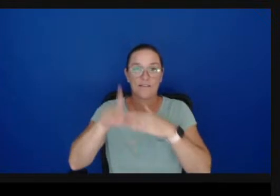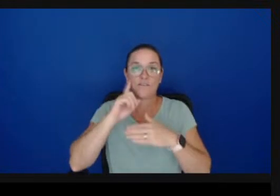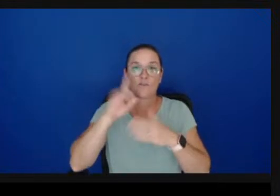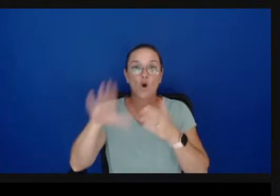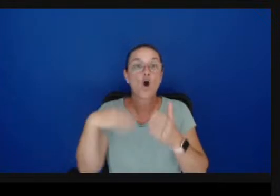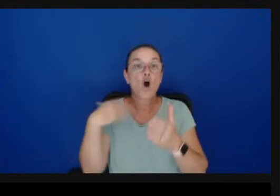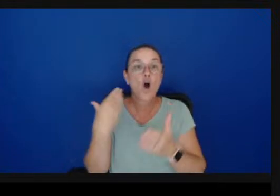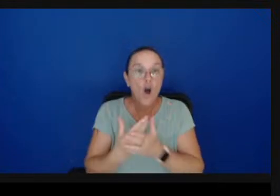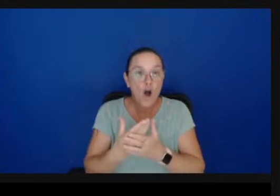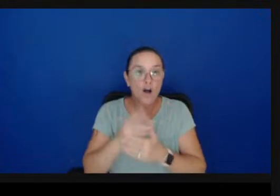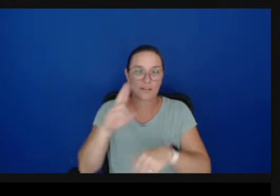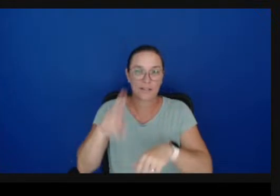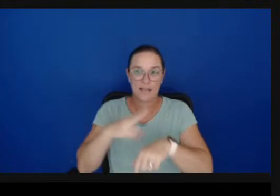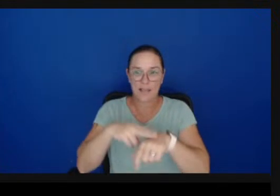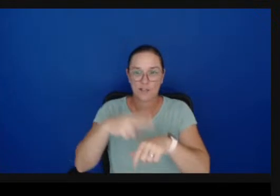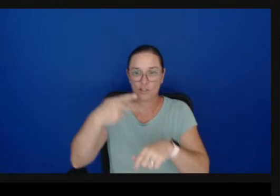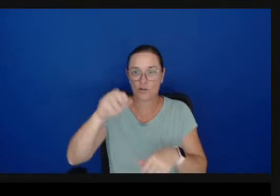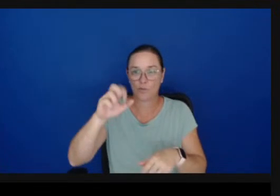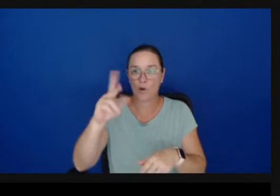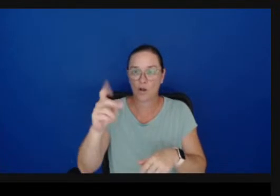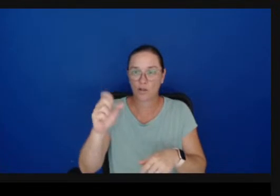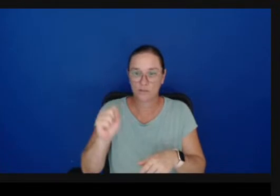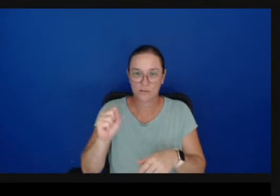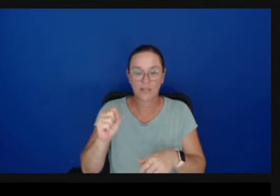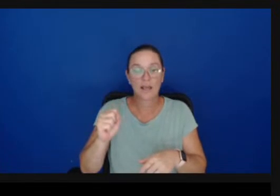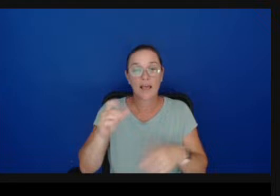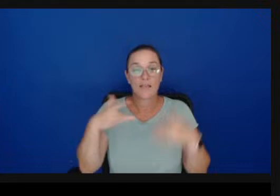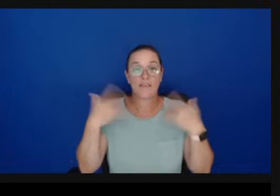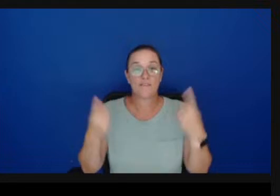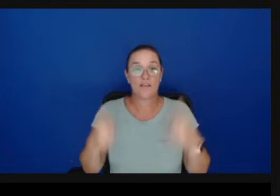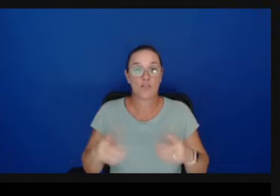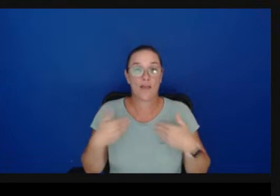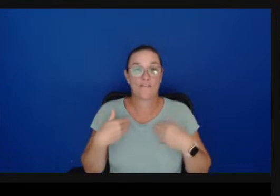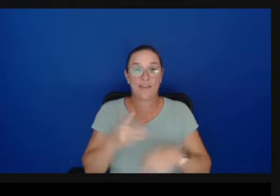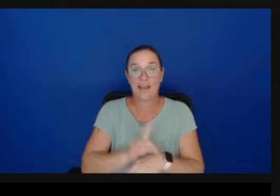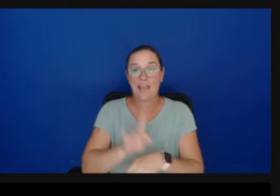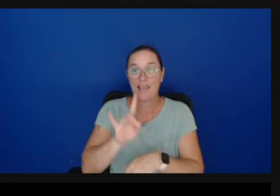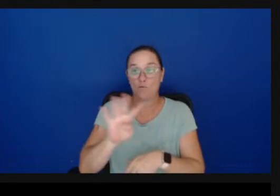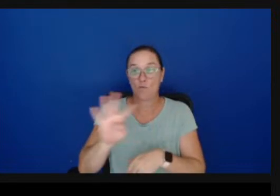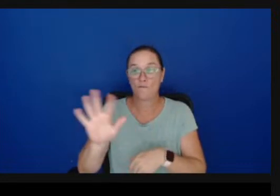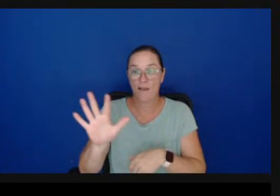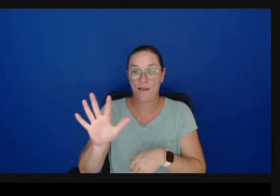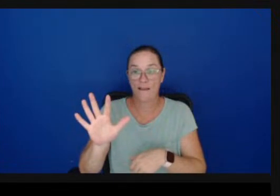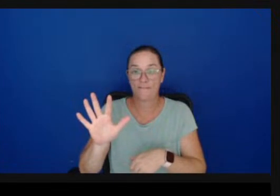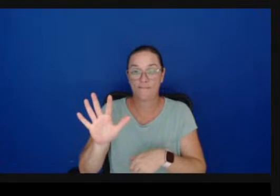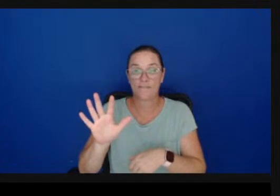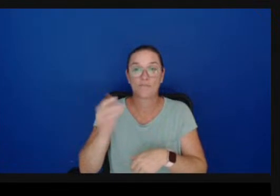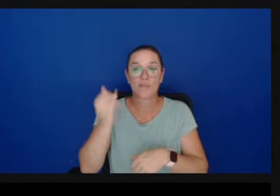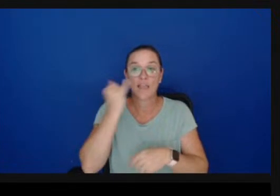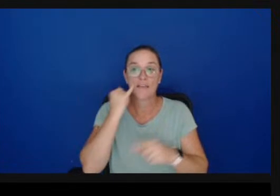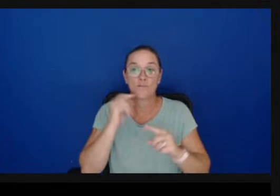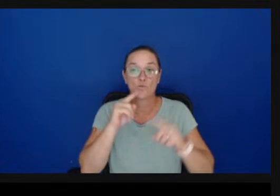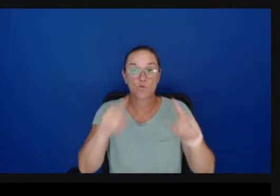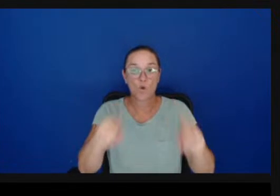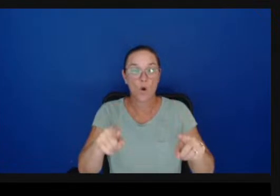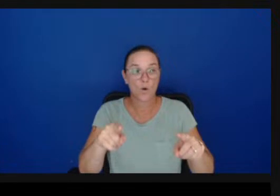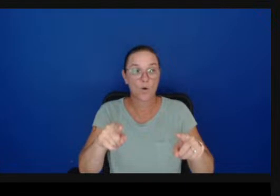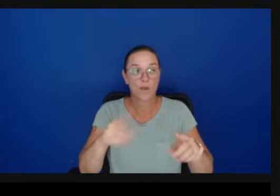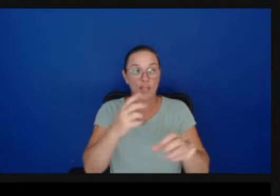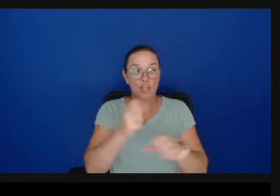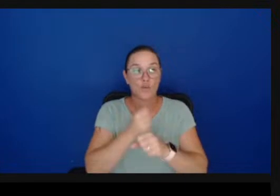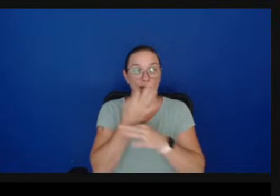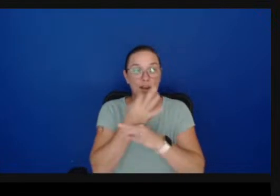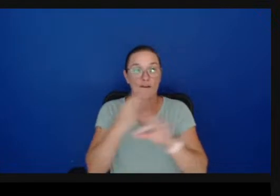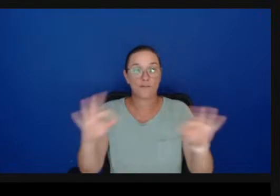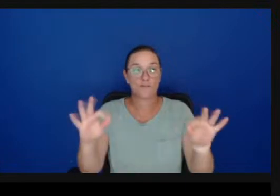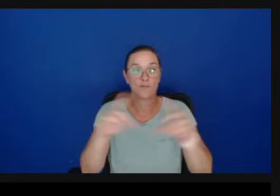parks. This event that they're having up there this Saturday at 8:45 a.m., if you attend, you get a free